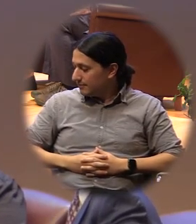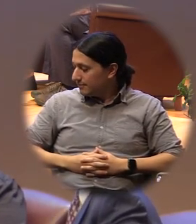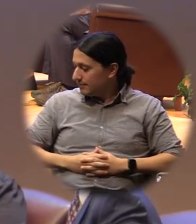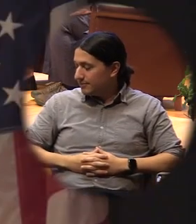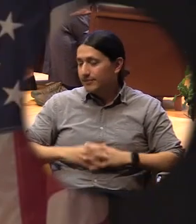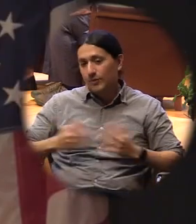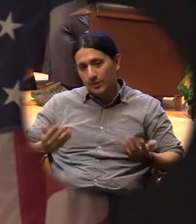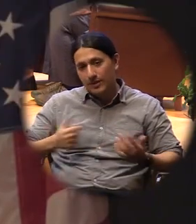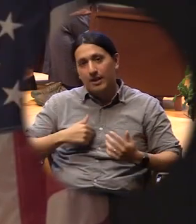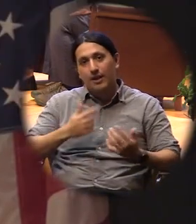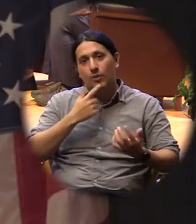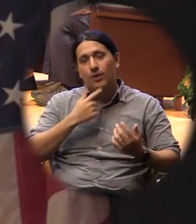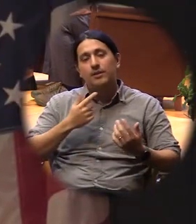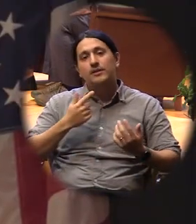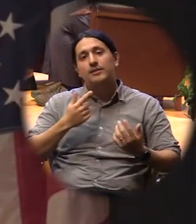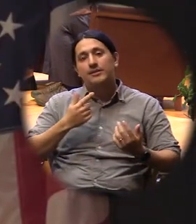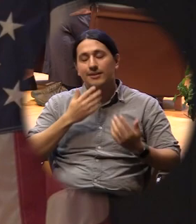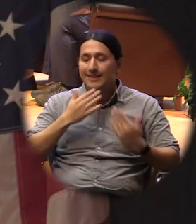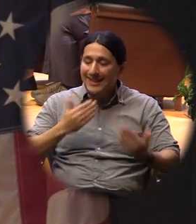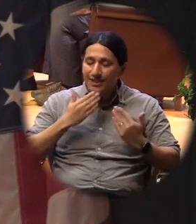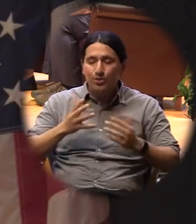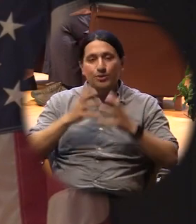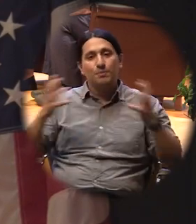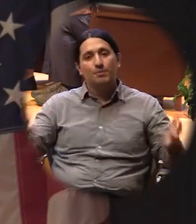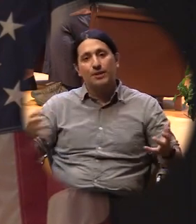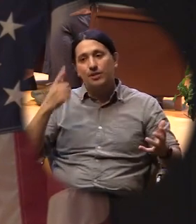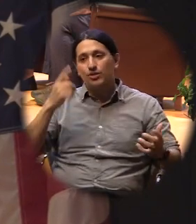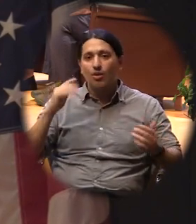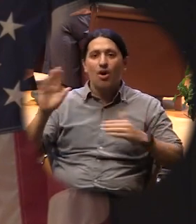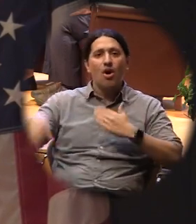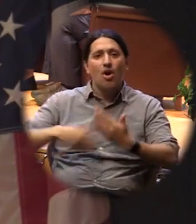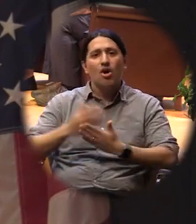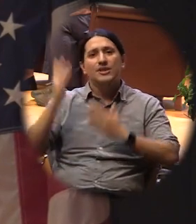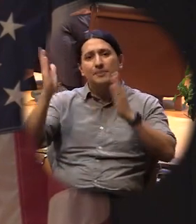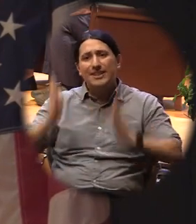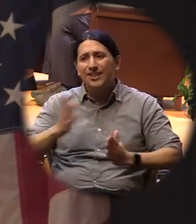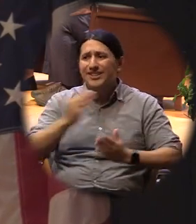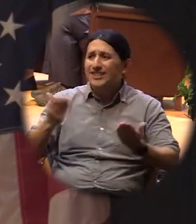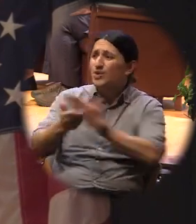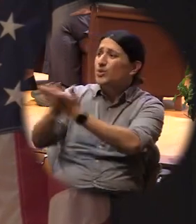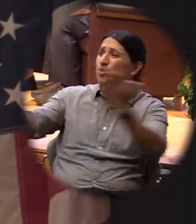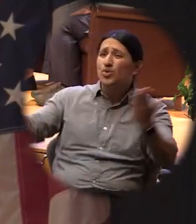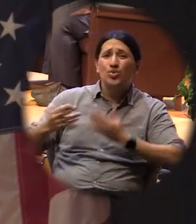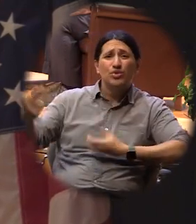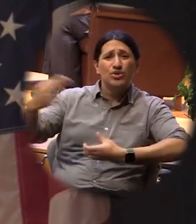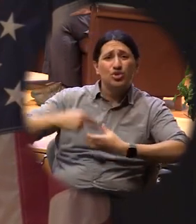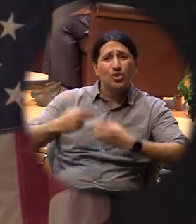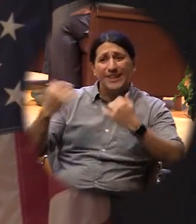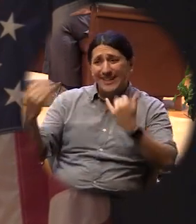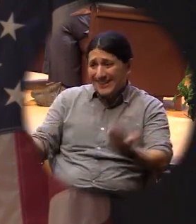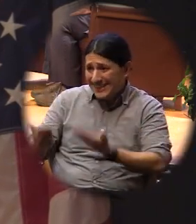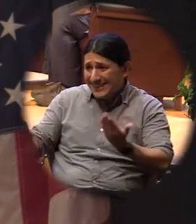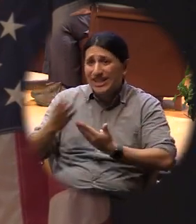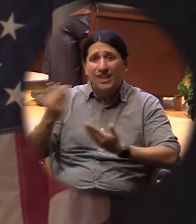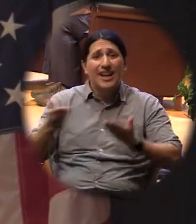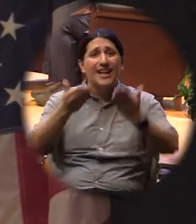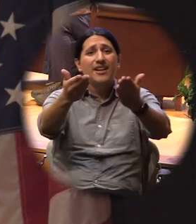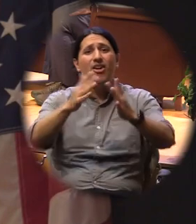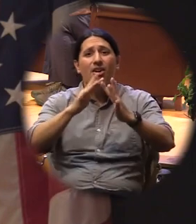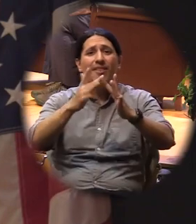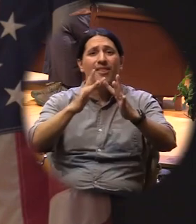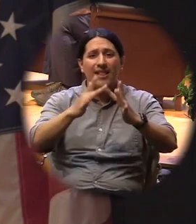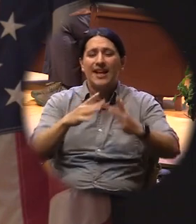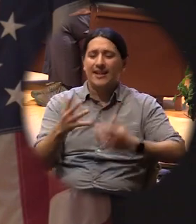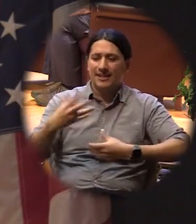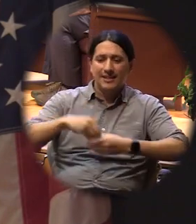Well, I want to say thank you so much to all of our speakers and to all of you who joined us here and online and engaged in this